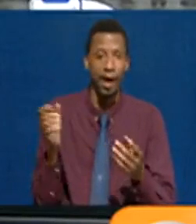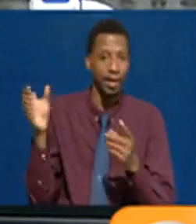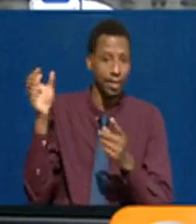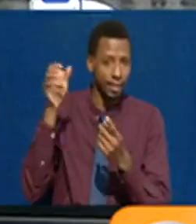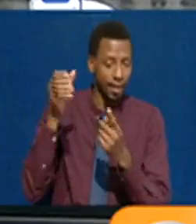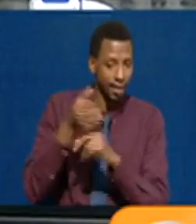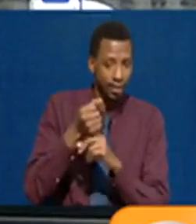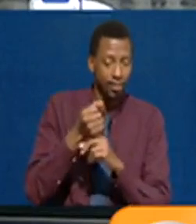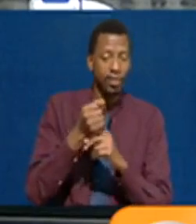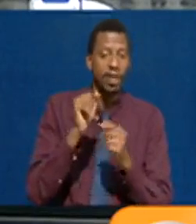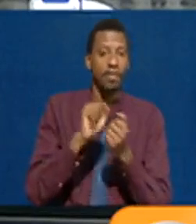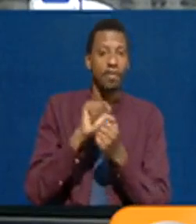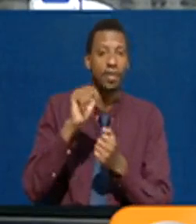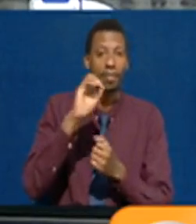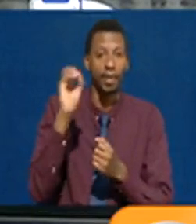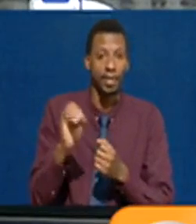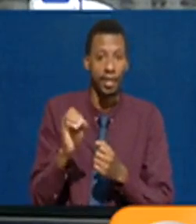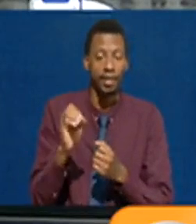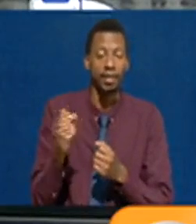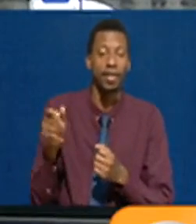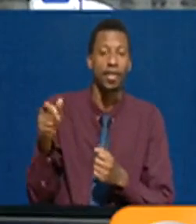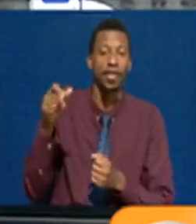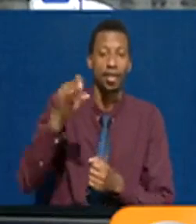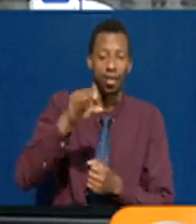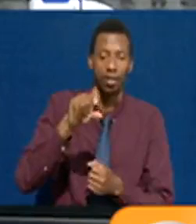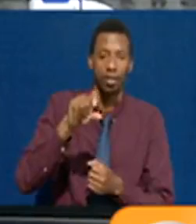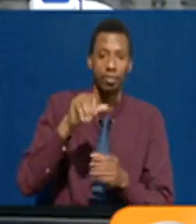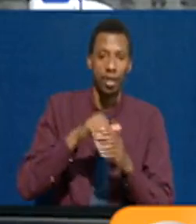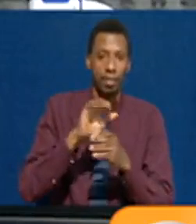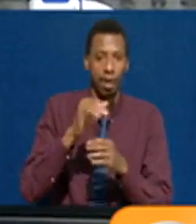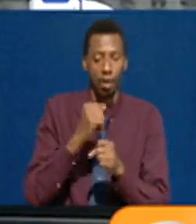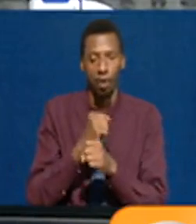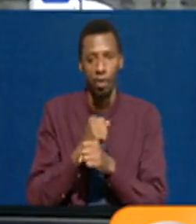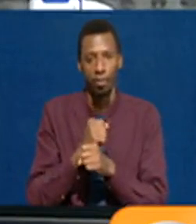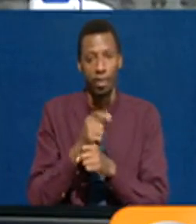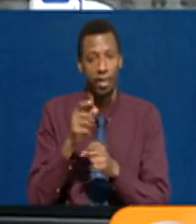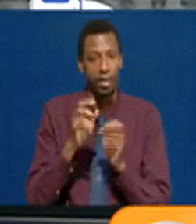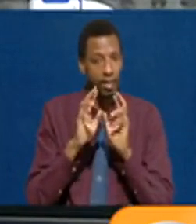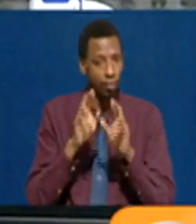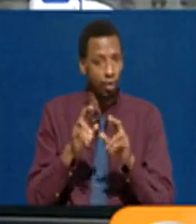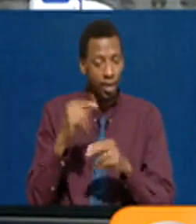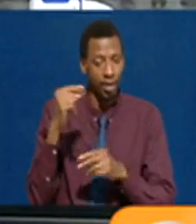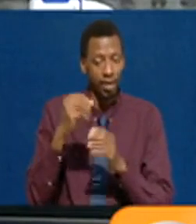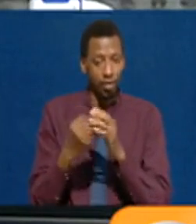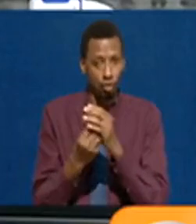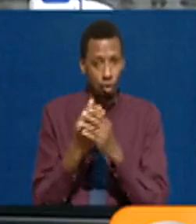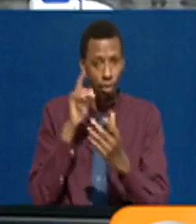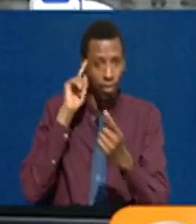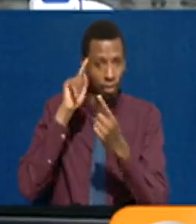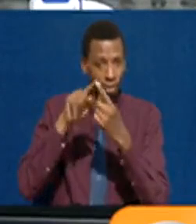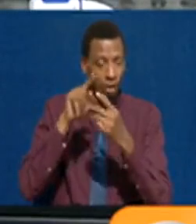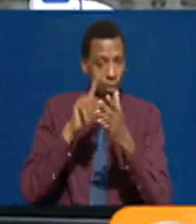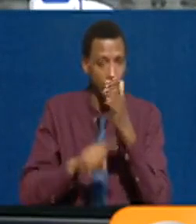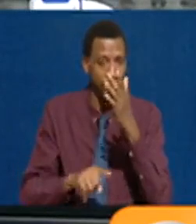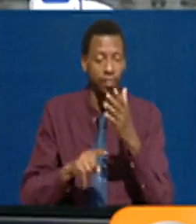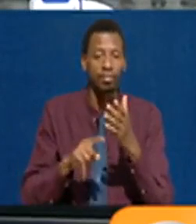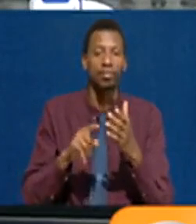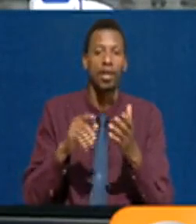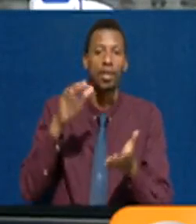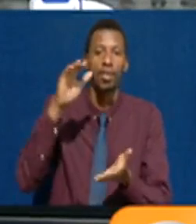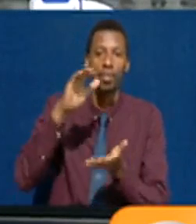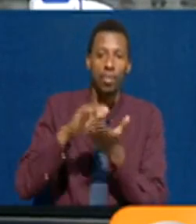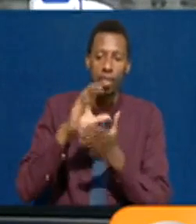fuel in its operations. This is data from its sustainability report that details its green growth trajectory that aims to decarbonize its